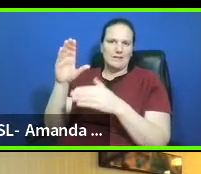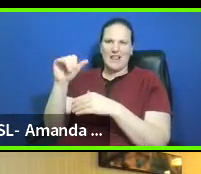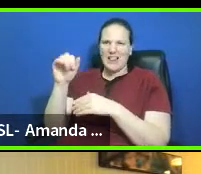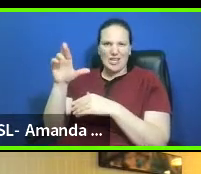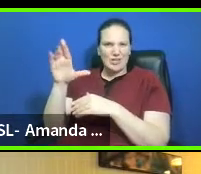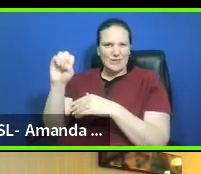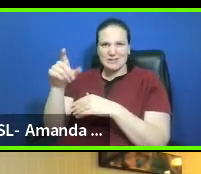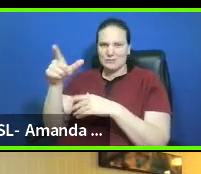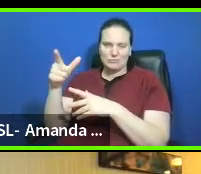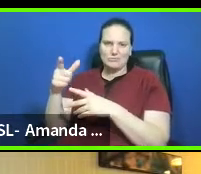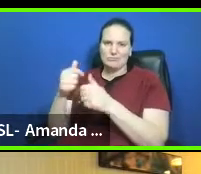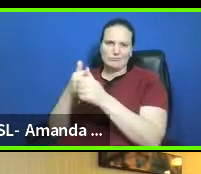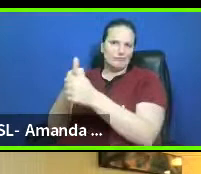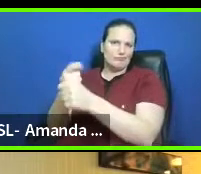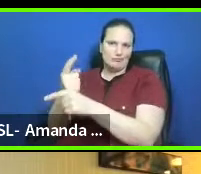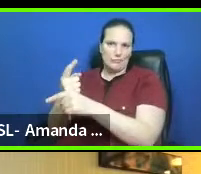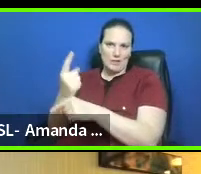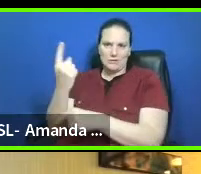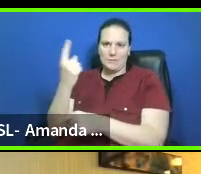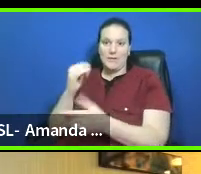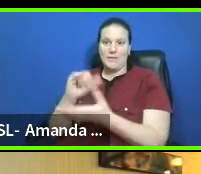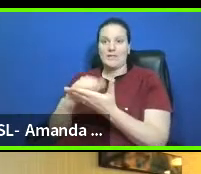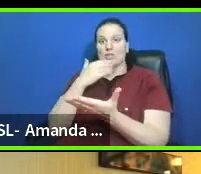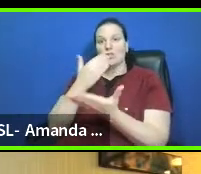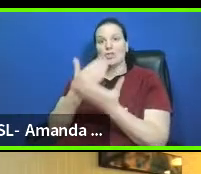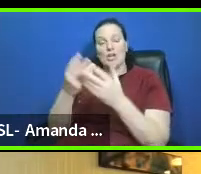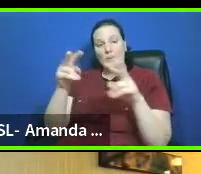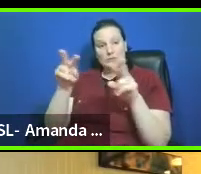there. So good observations.